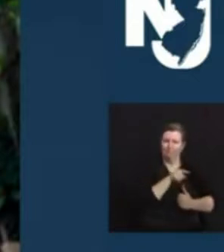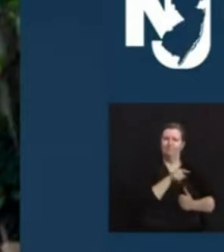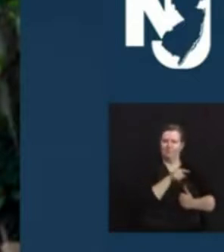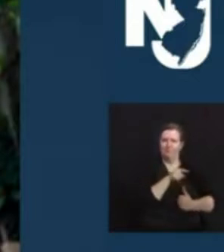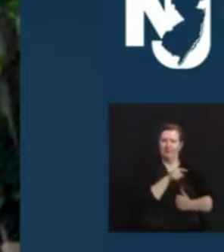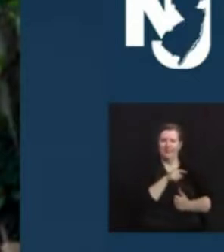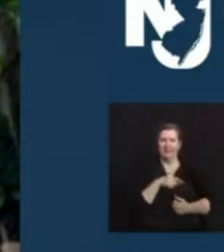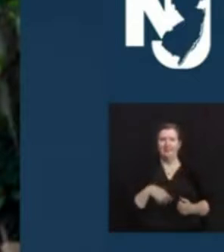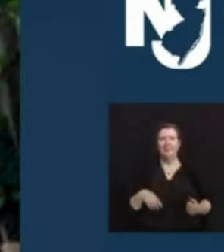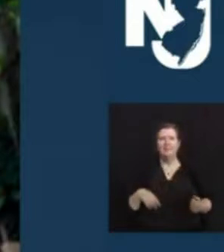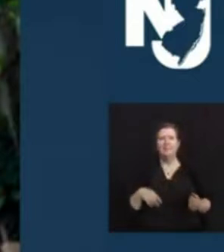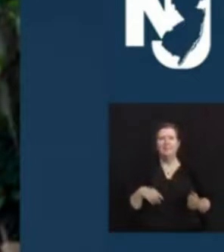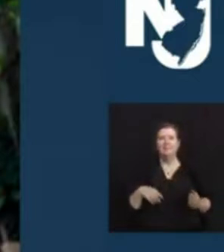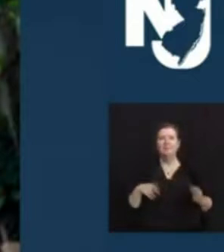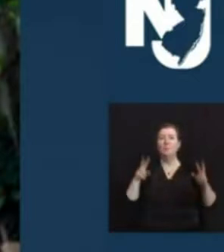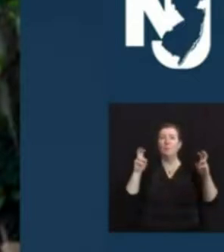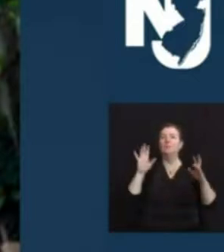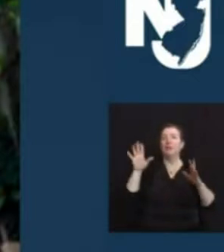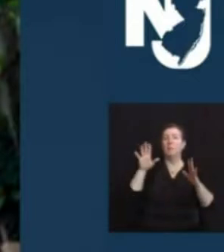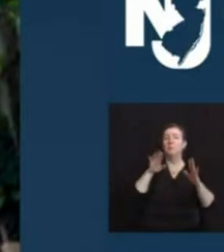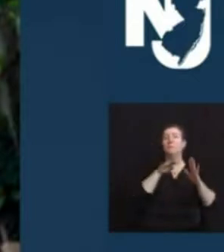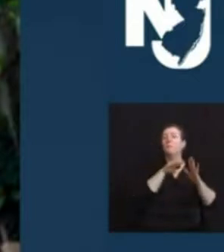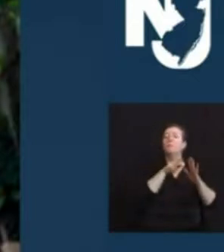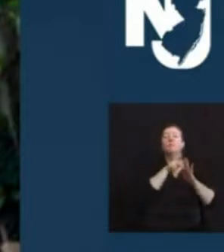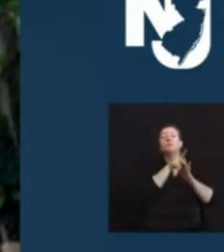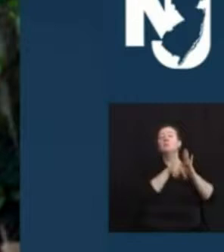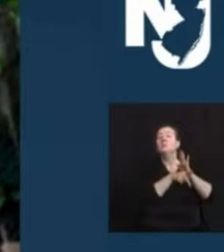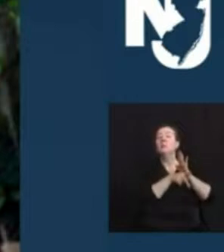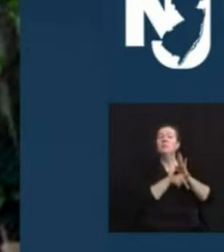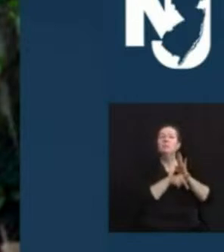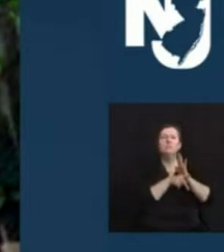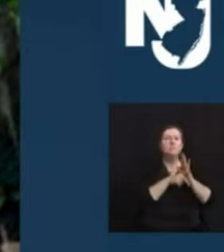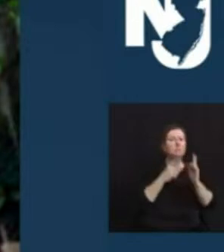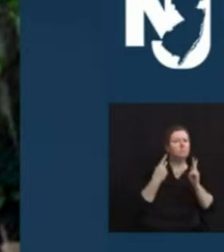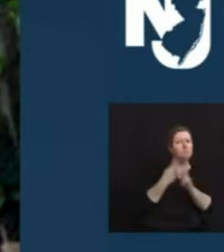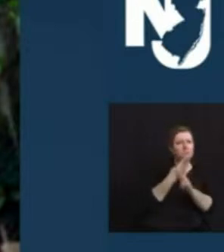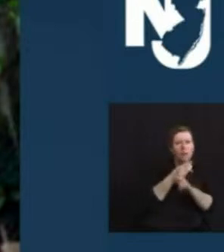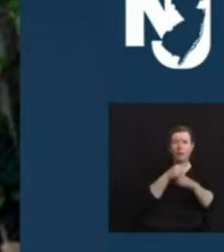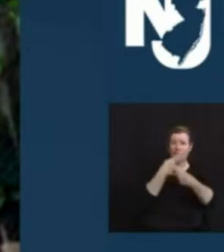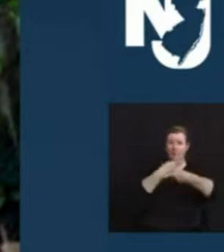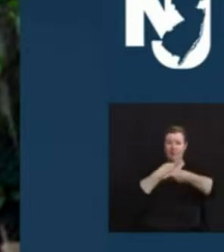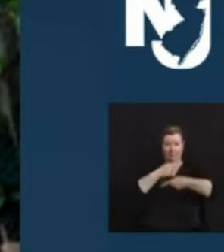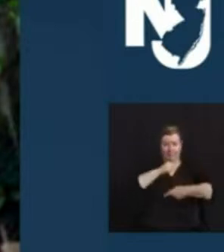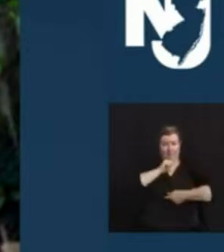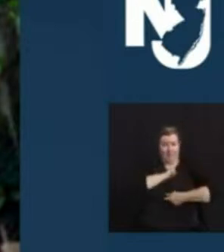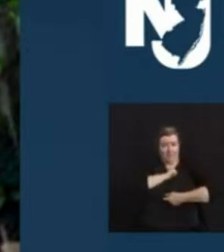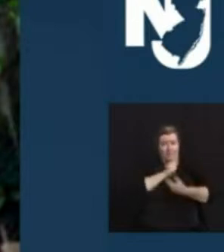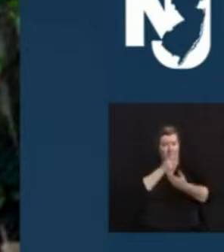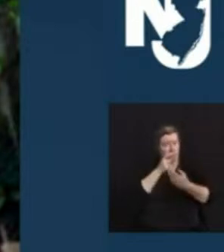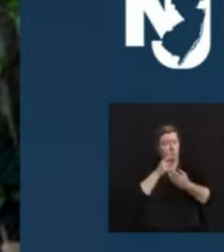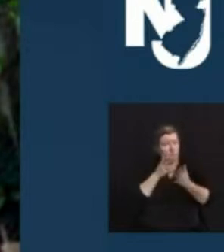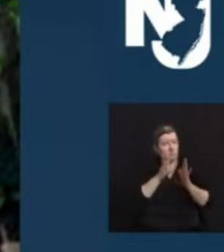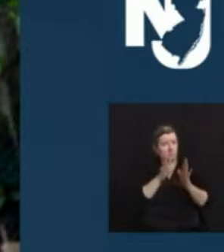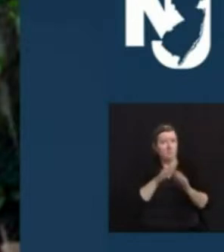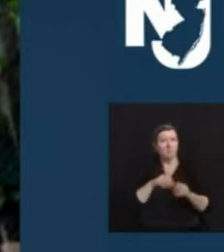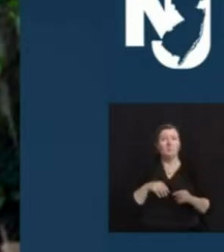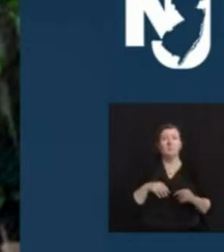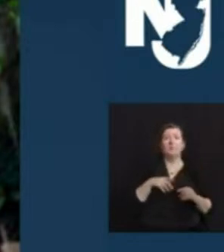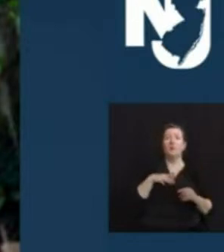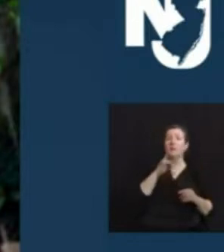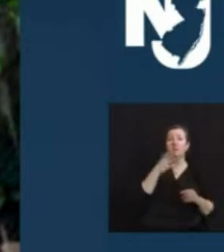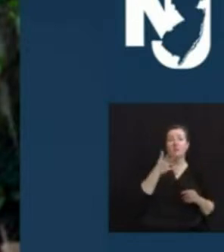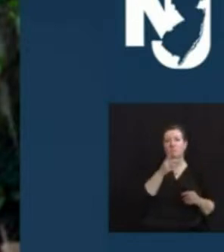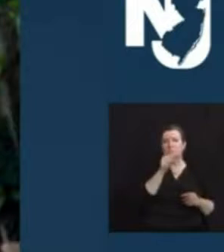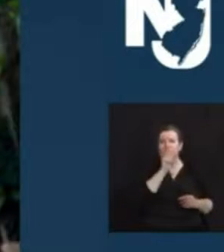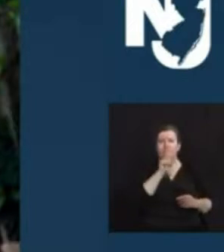and I quote Ed, "Figure out a way to take care of yourself, legal, find somebody you can stand that can stand you, pay